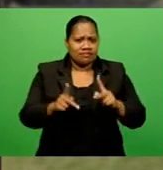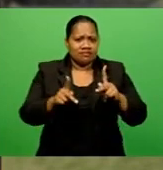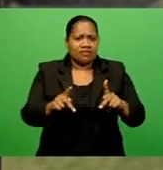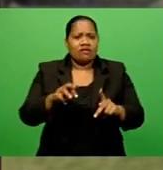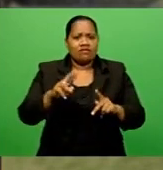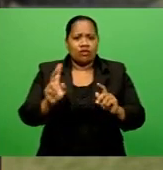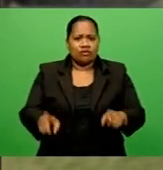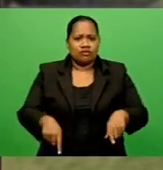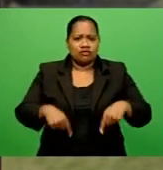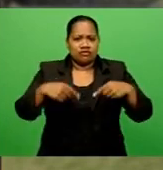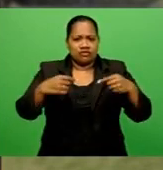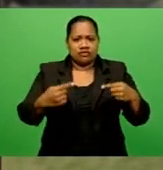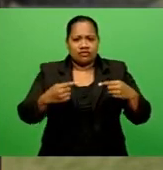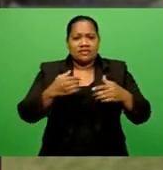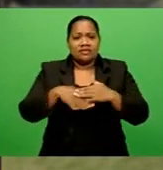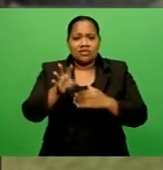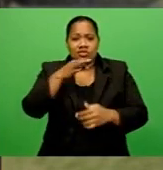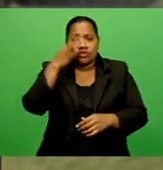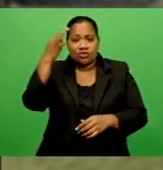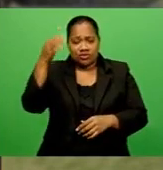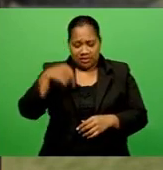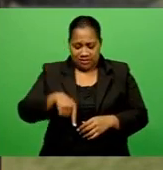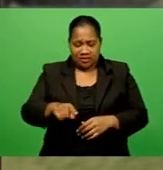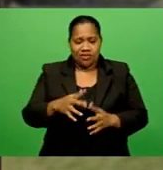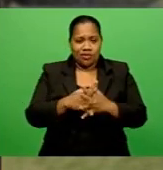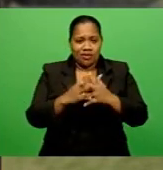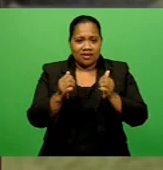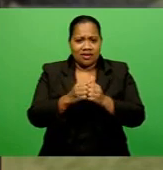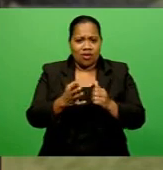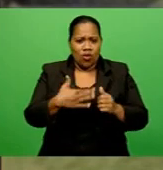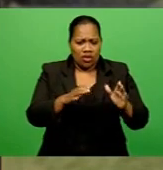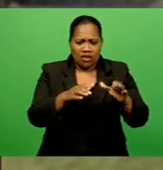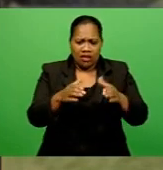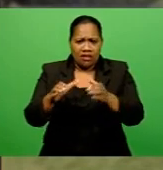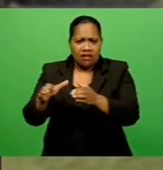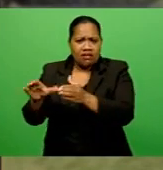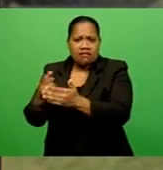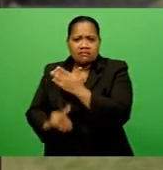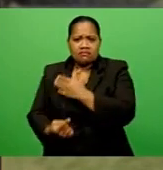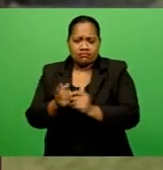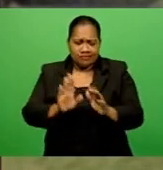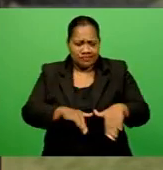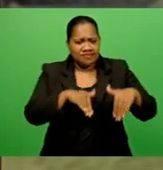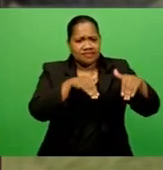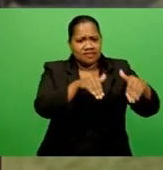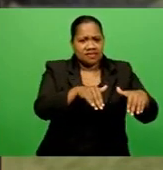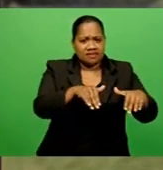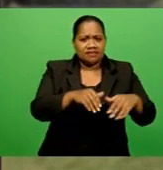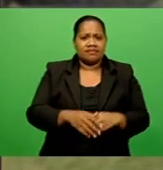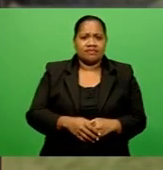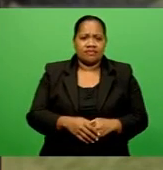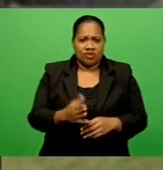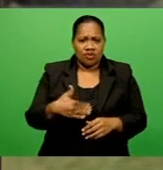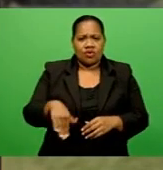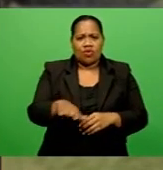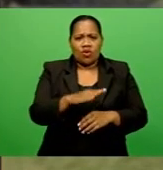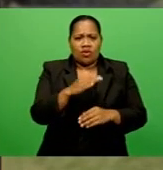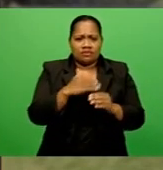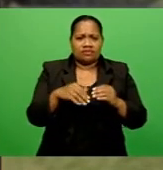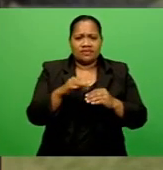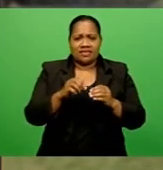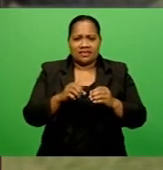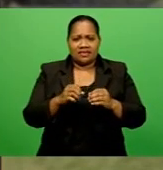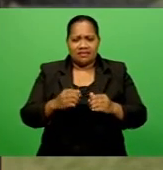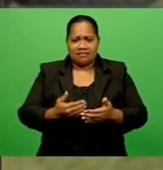Super 7 series in Singatoka this weekend. While the club mainly participated and dominated the age grade division in Major